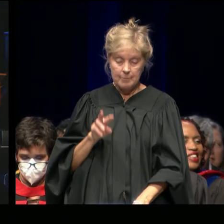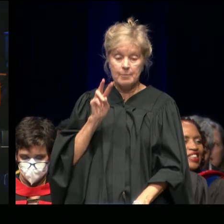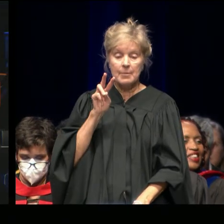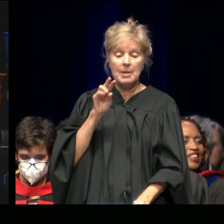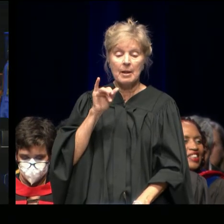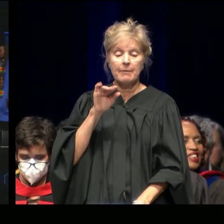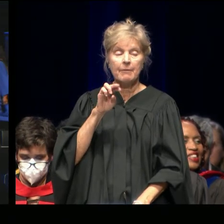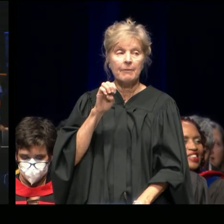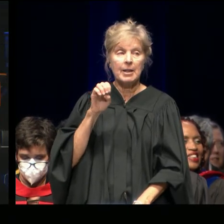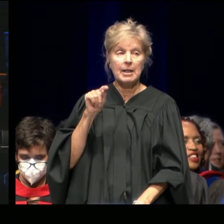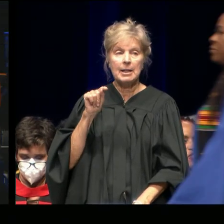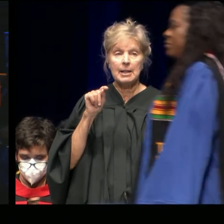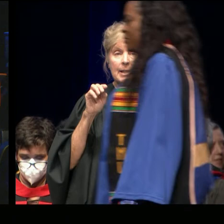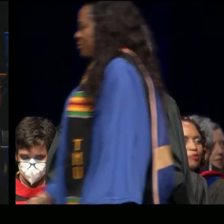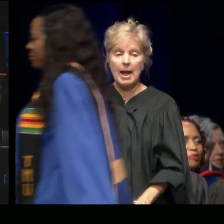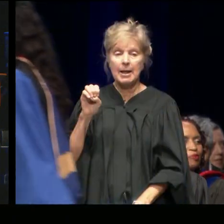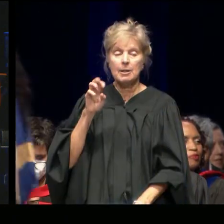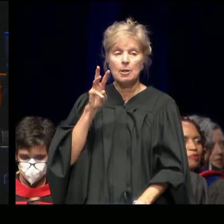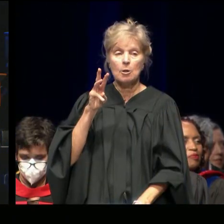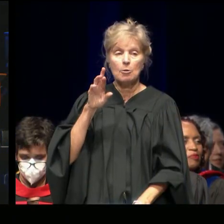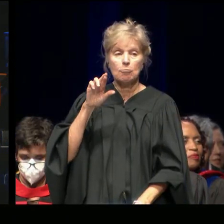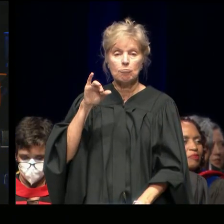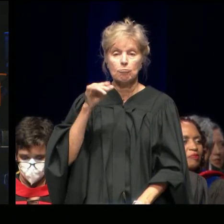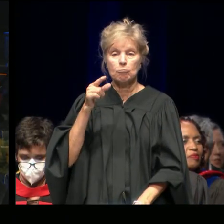Vinette Wright.